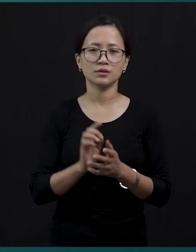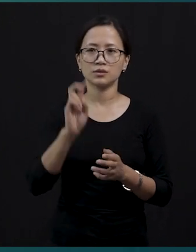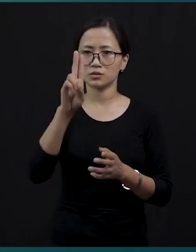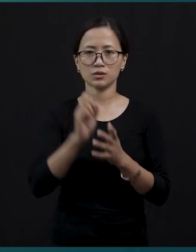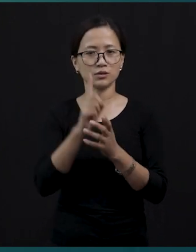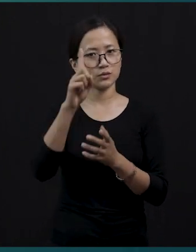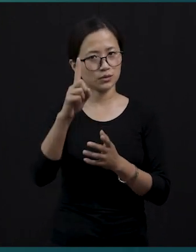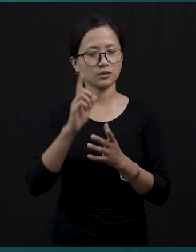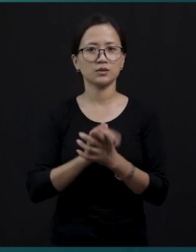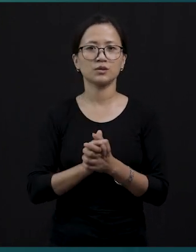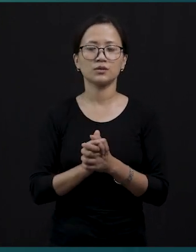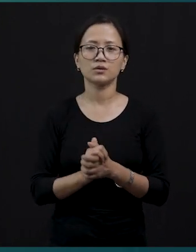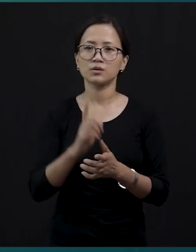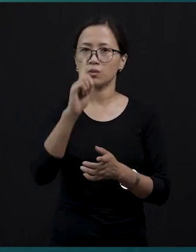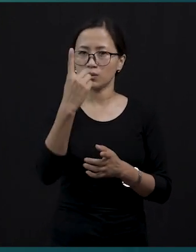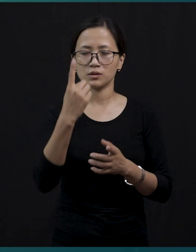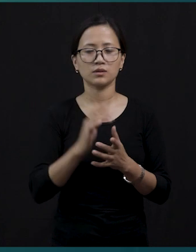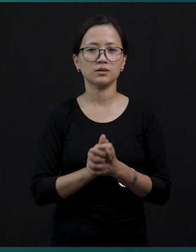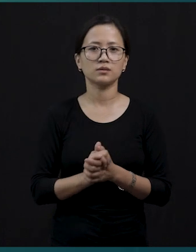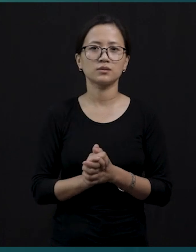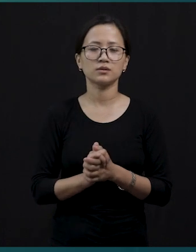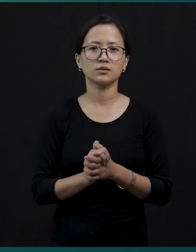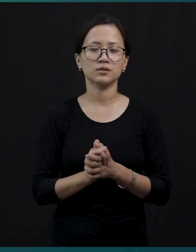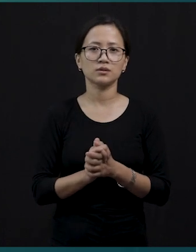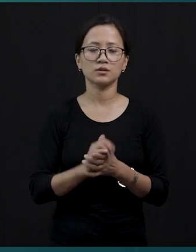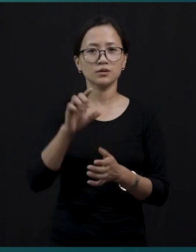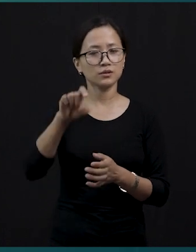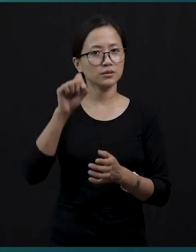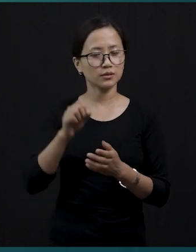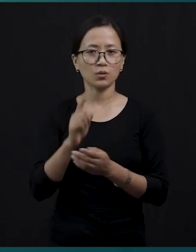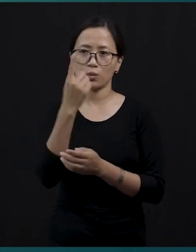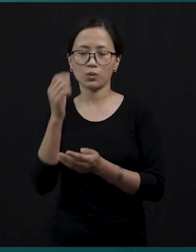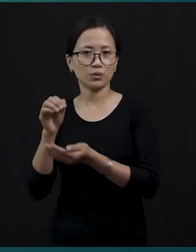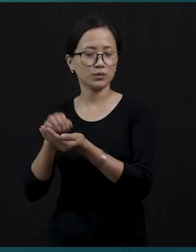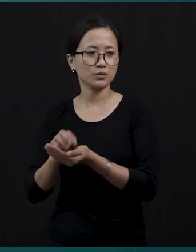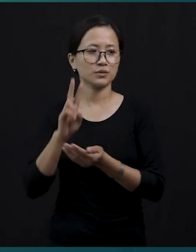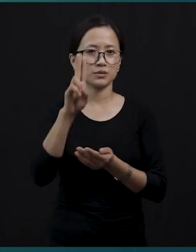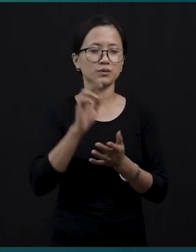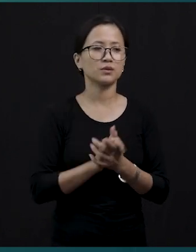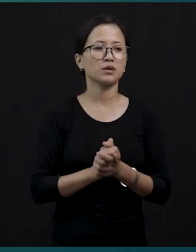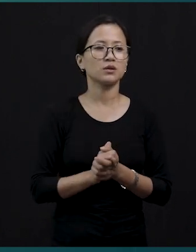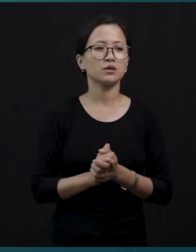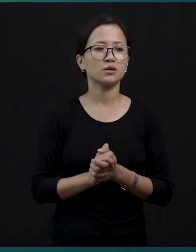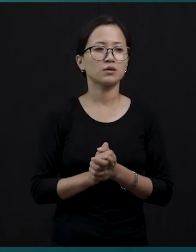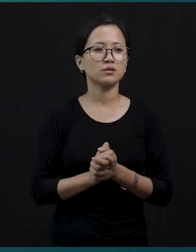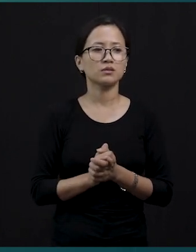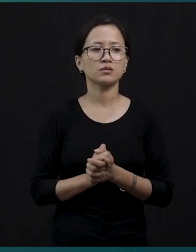be 21. So you need to put here 1, and then you need to take carry along with you 2. Then